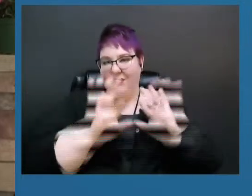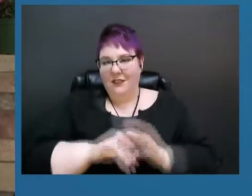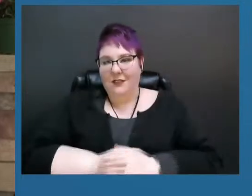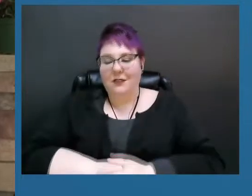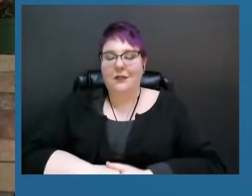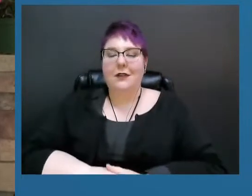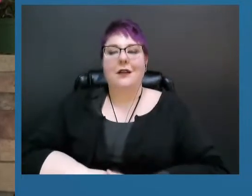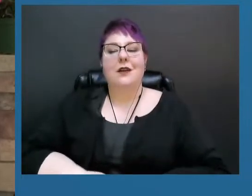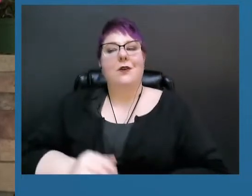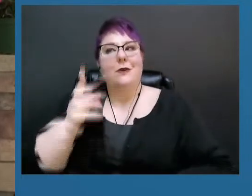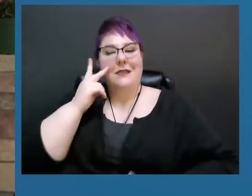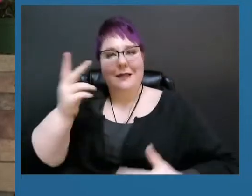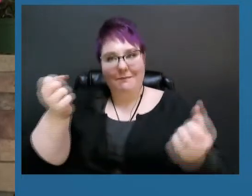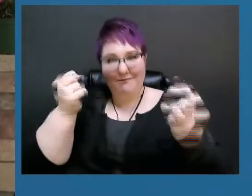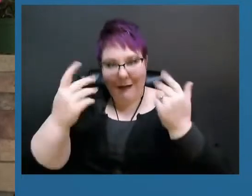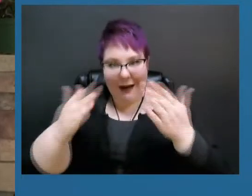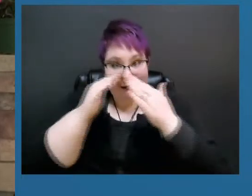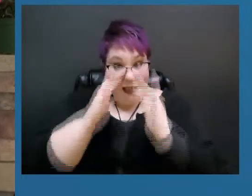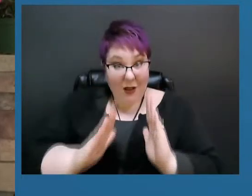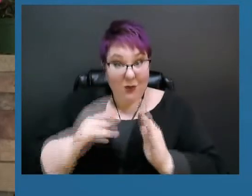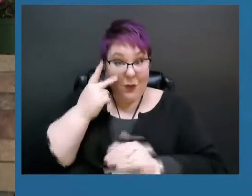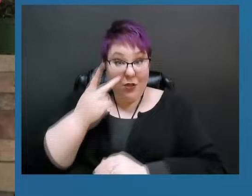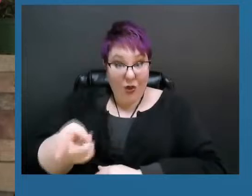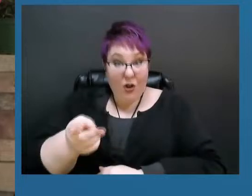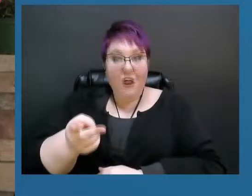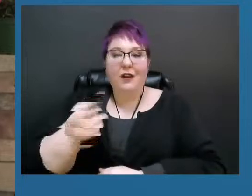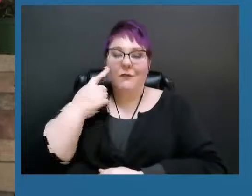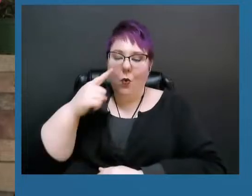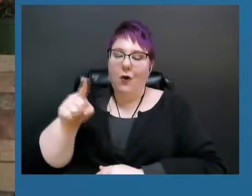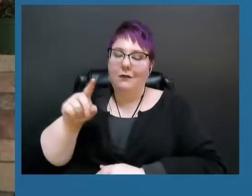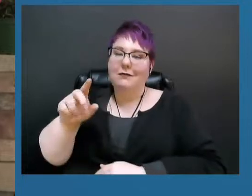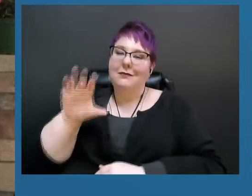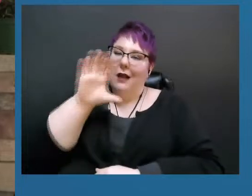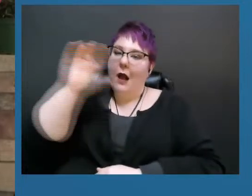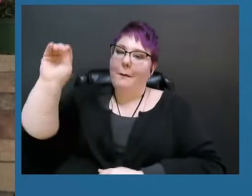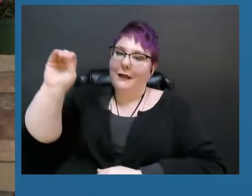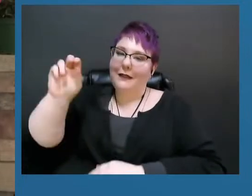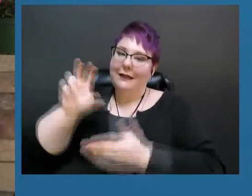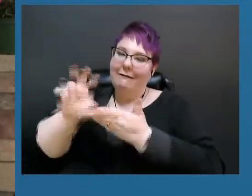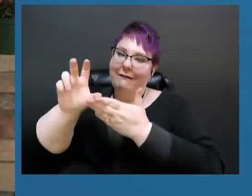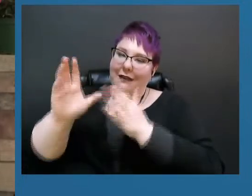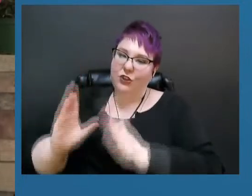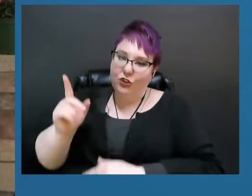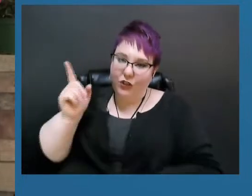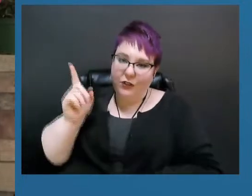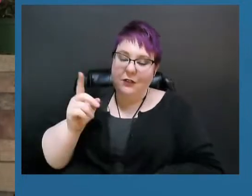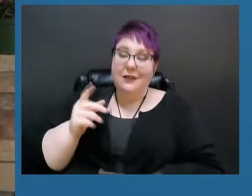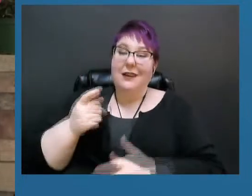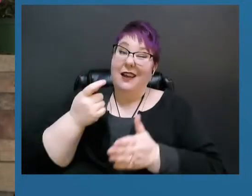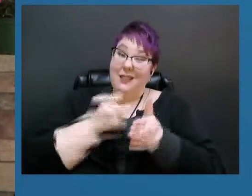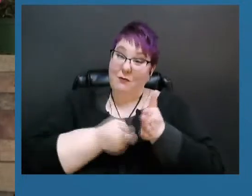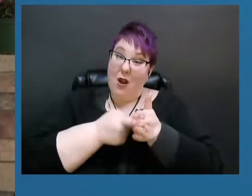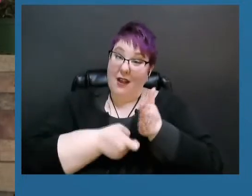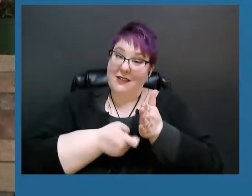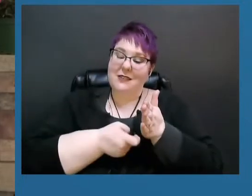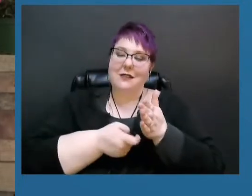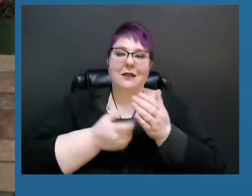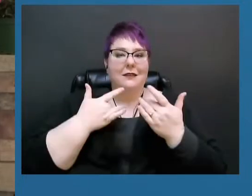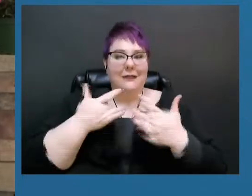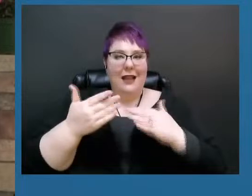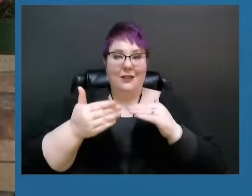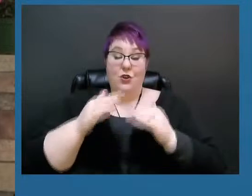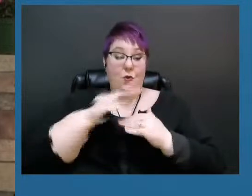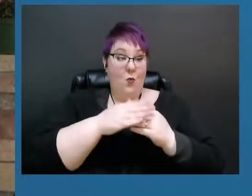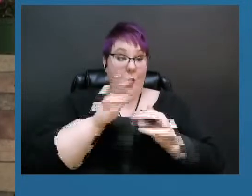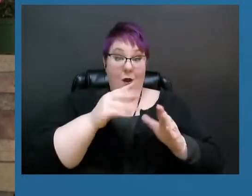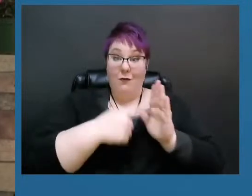large percentage of the properties that we looked at did go to investors, and often at prices far above listing. And in some cases, the winning